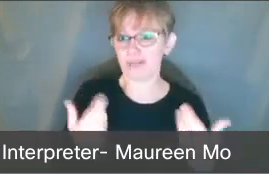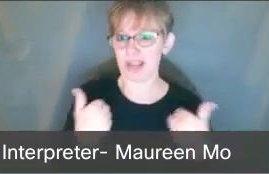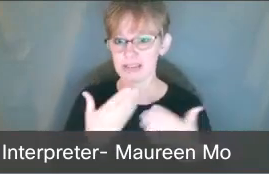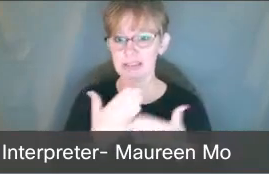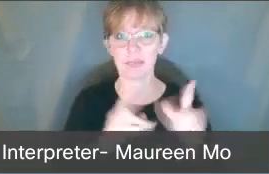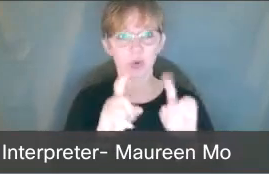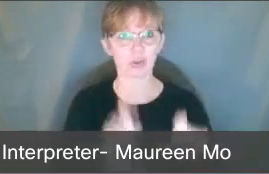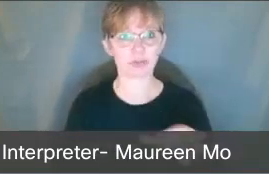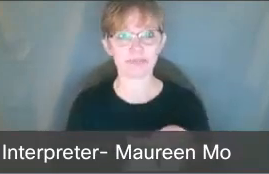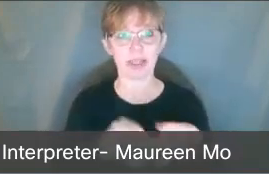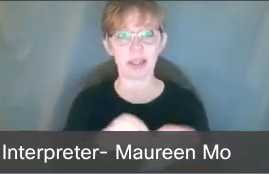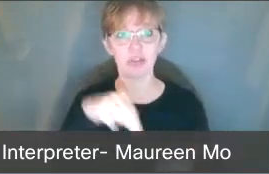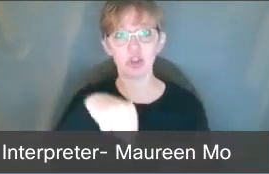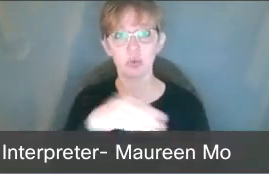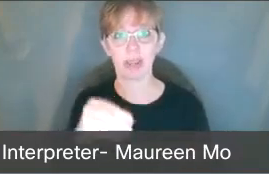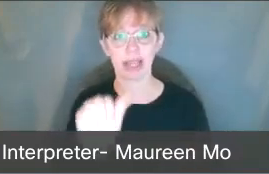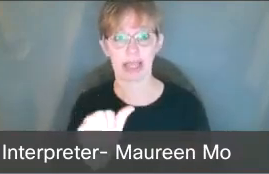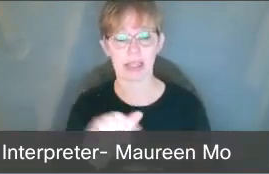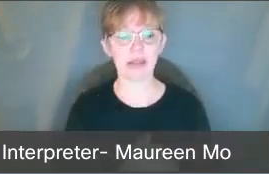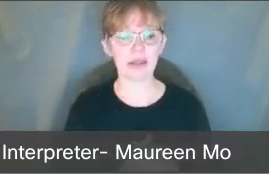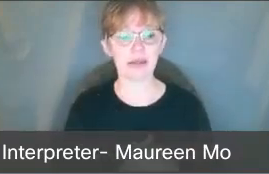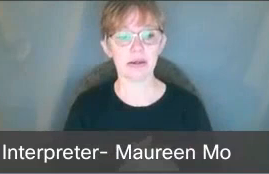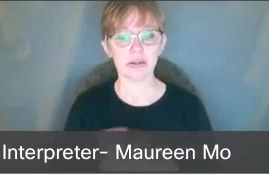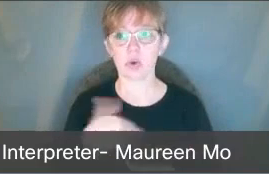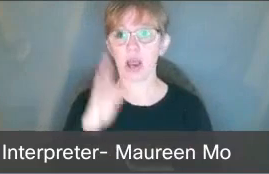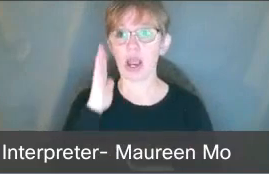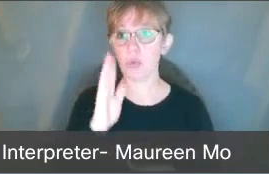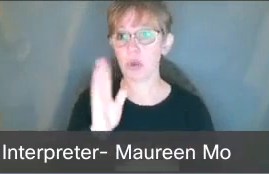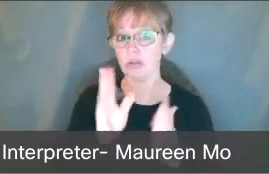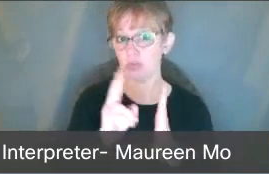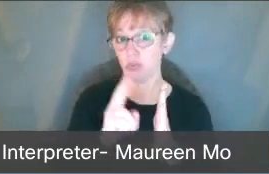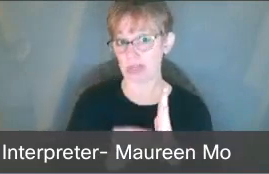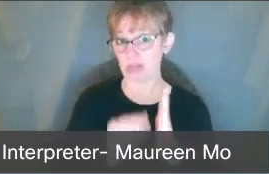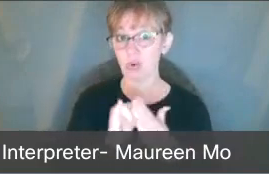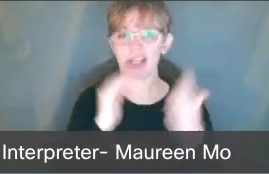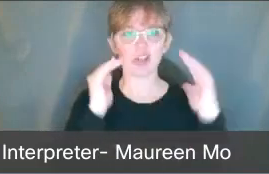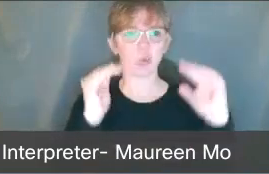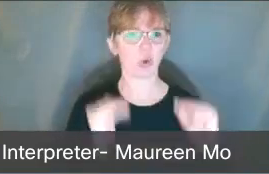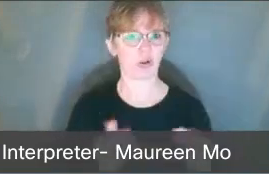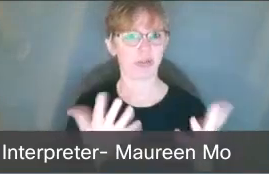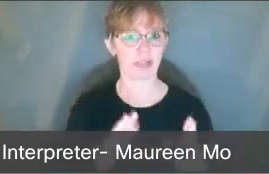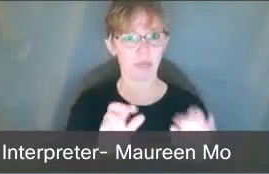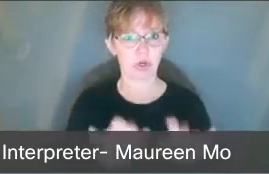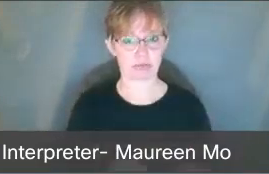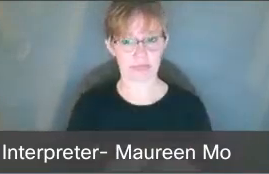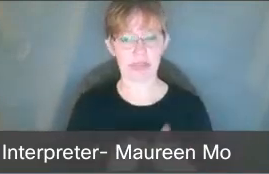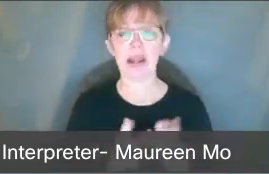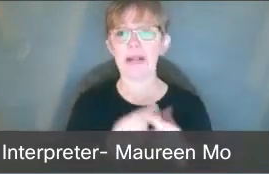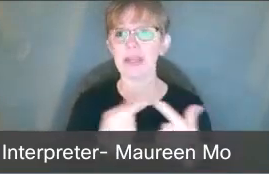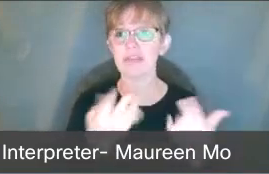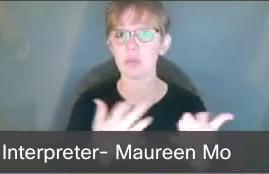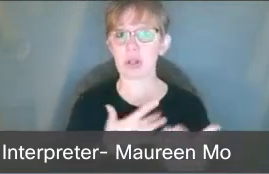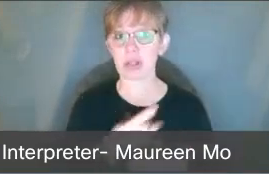Q&A. I'll just deliver them to you in the order in which they were given to me, and then if you want to circle